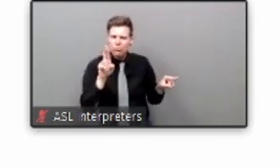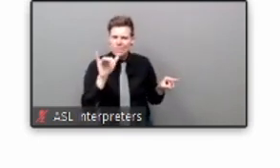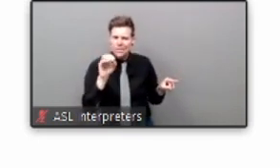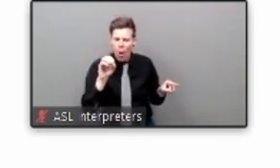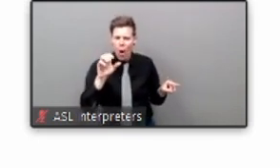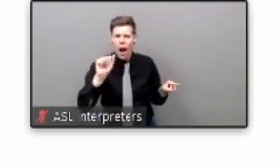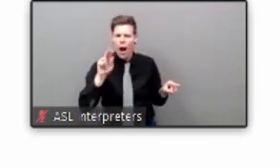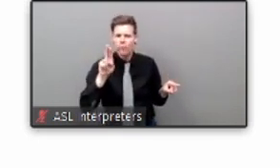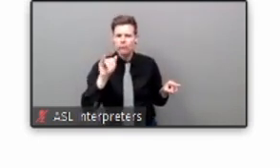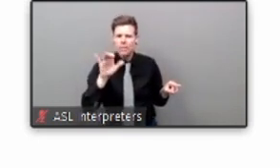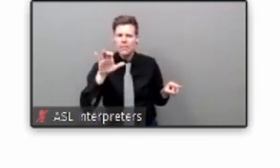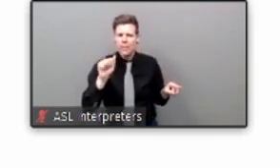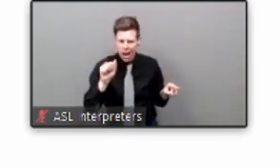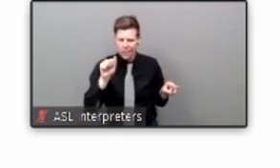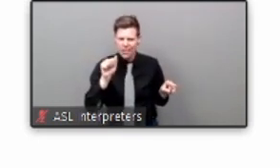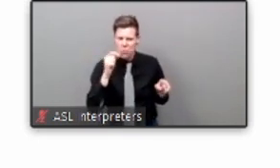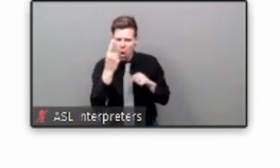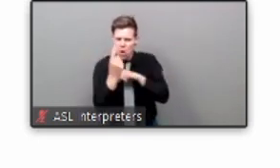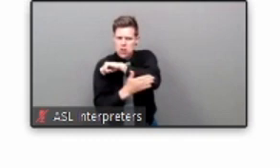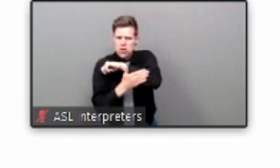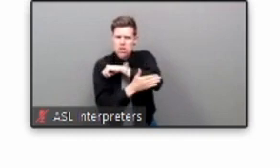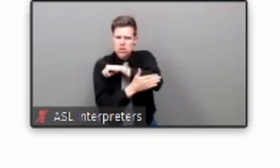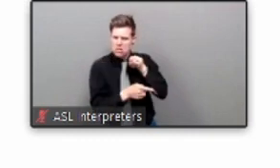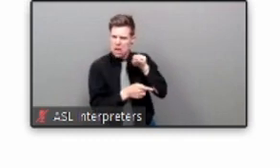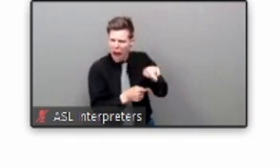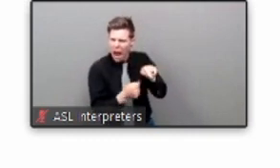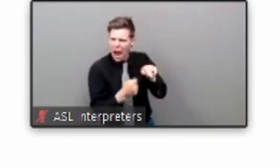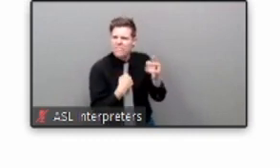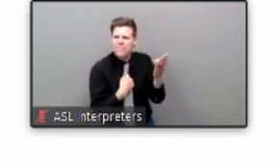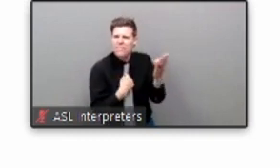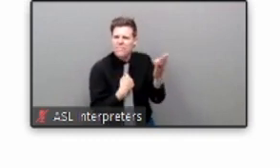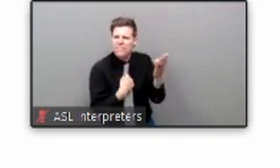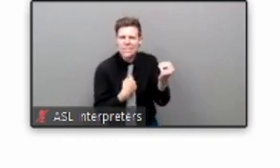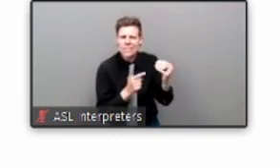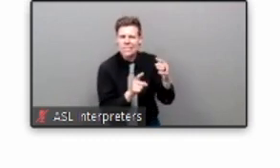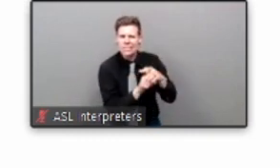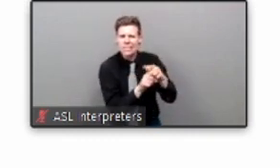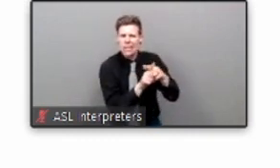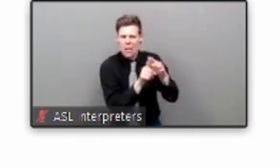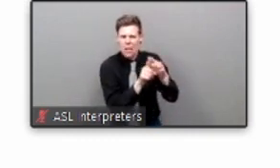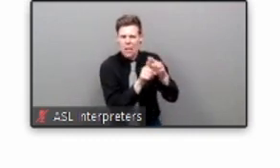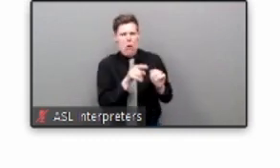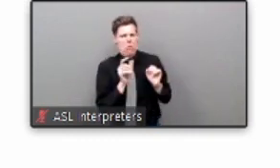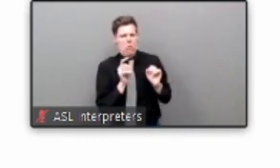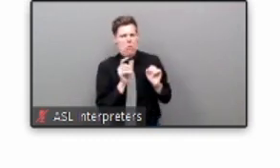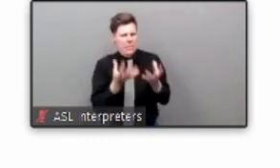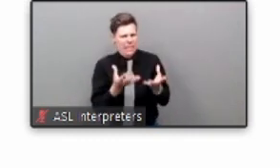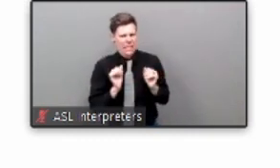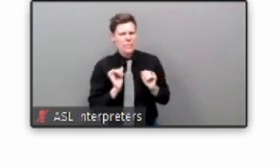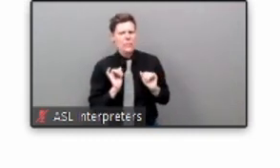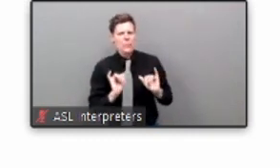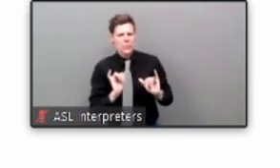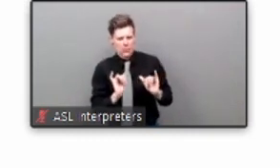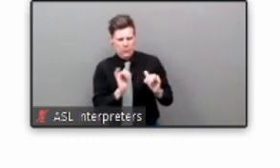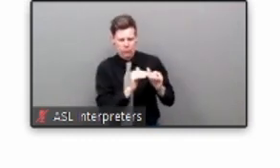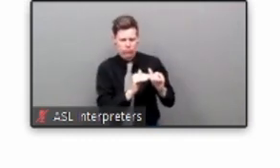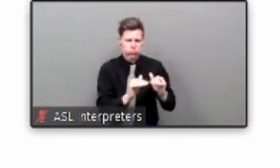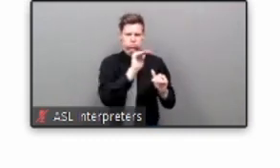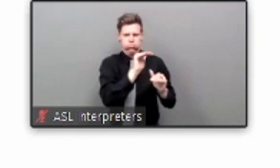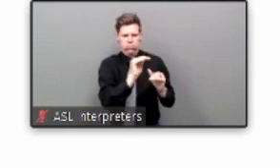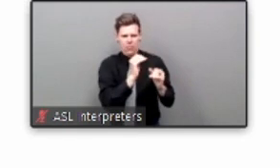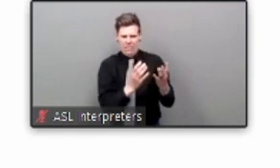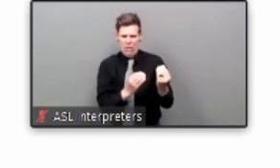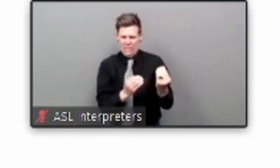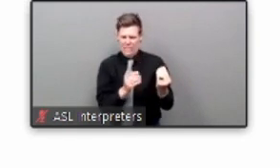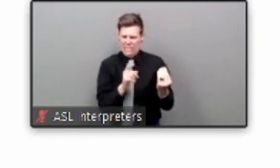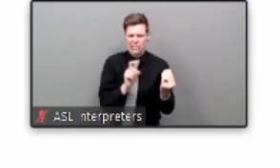cases per day per 100,000, which is higher than our target at 10. They're below the test positivity target. Alex, maybe you could